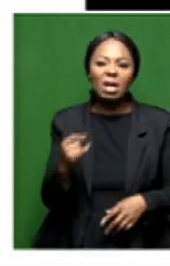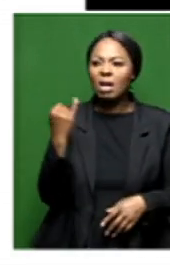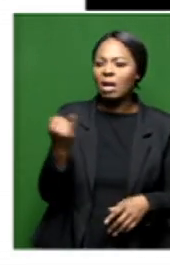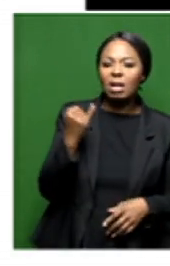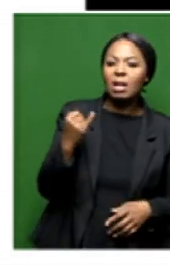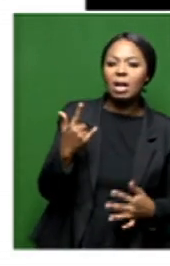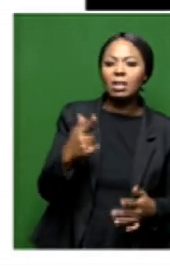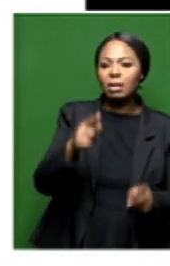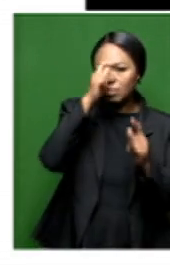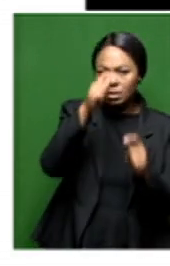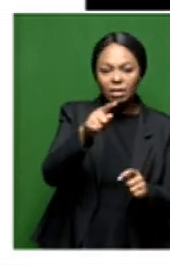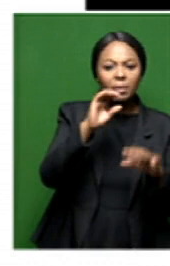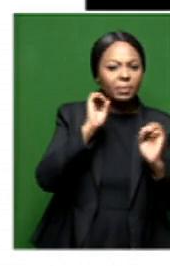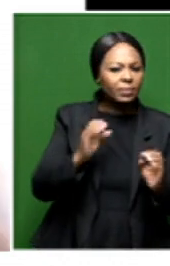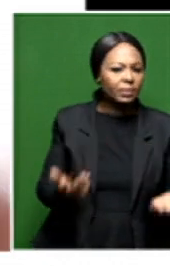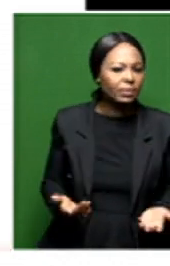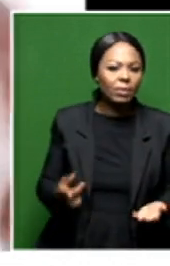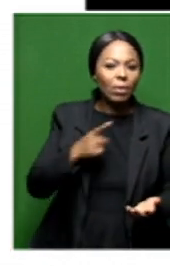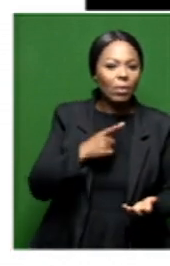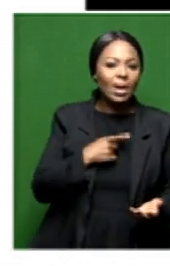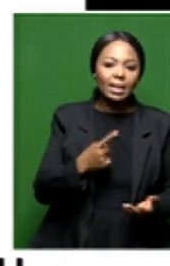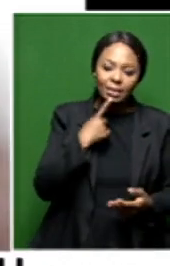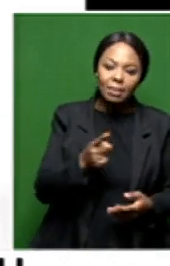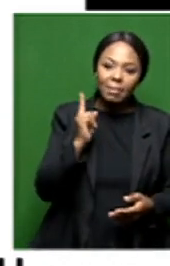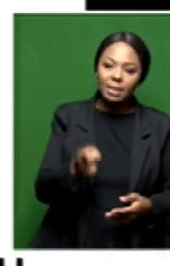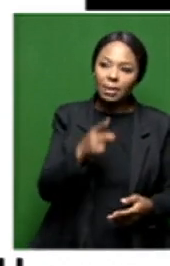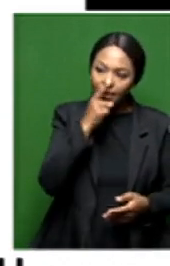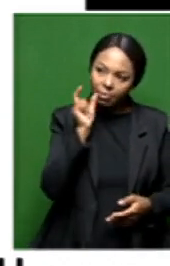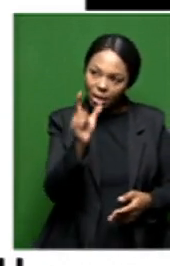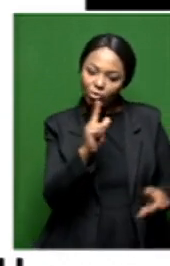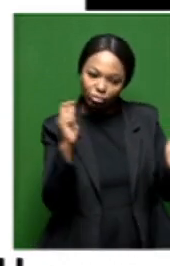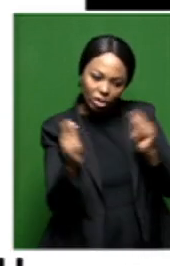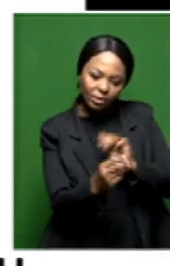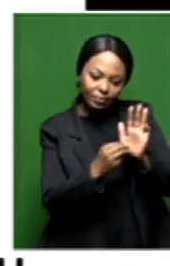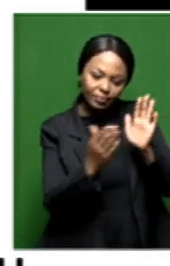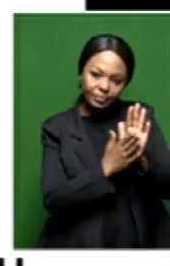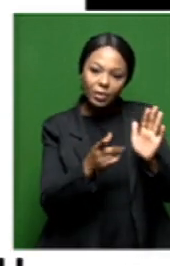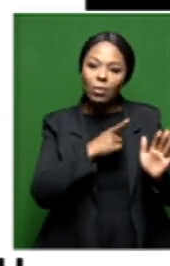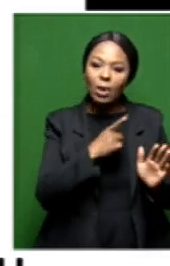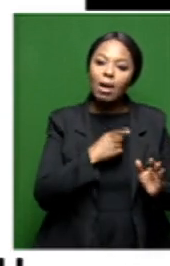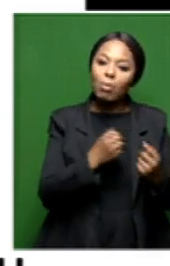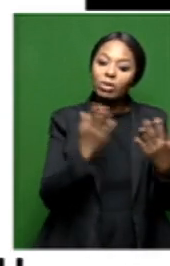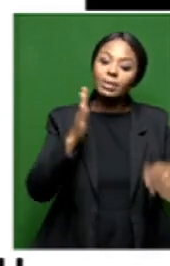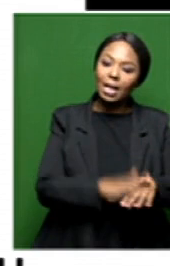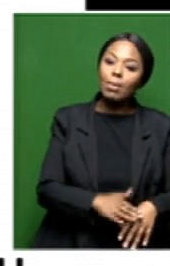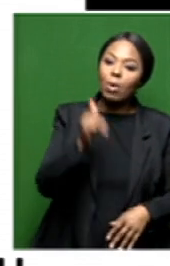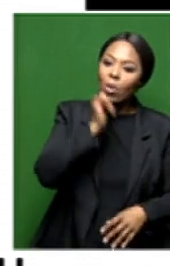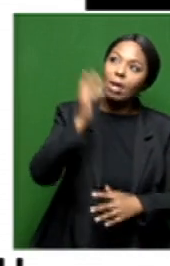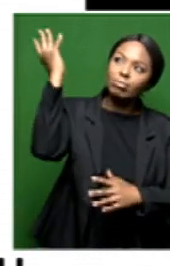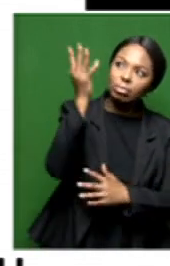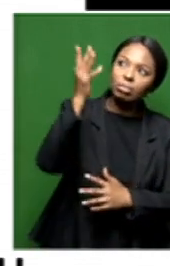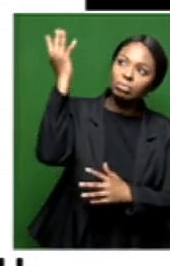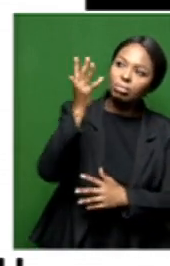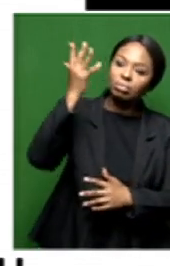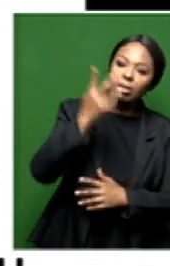the city at the time, seen because his ministry was surrounded and critical around that cathedral, it would be ideal